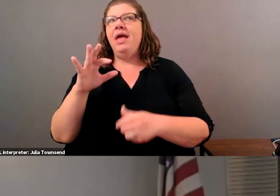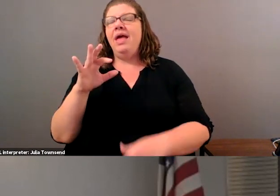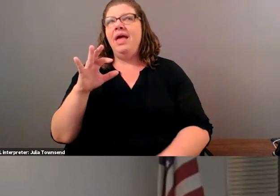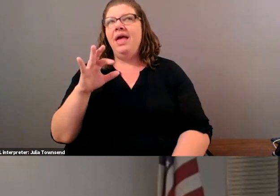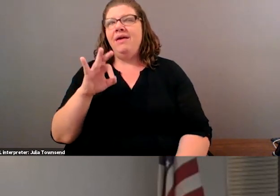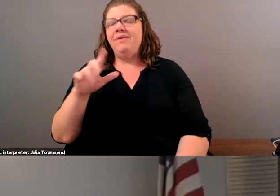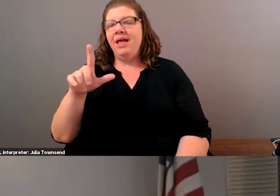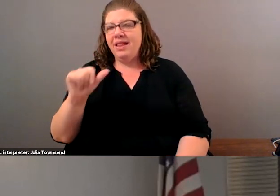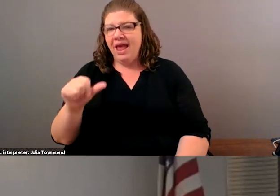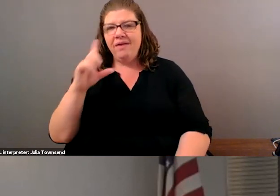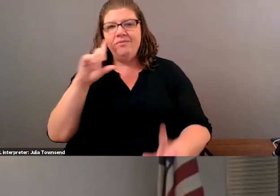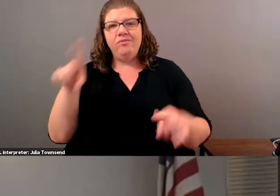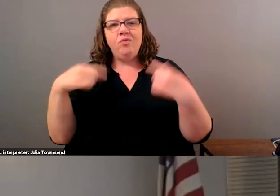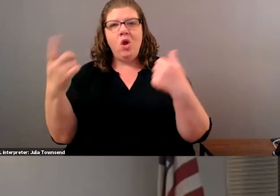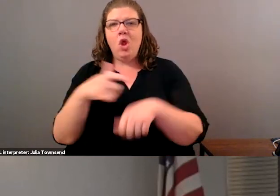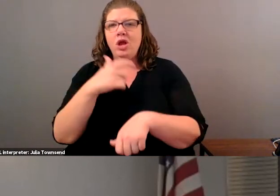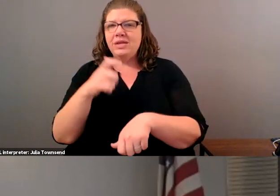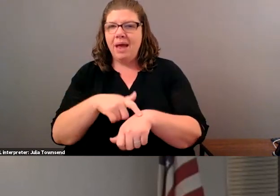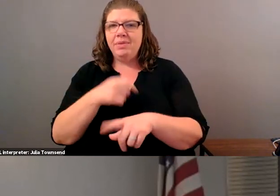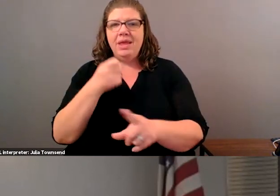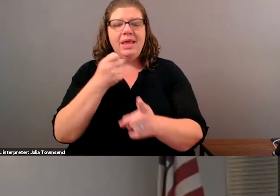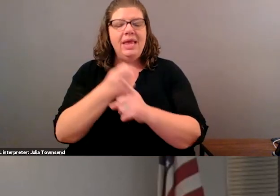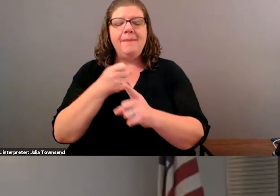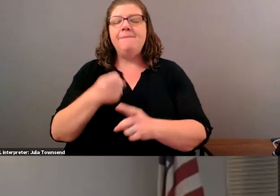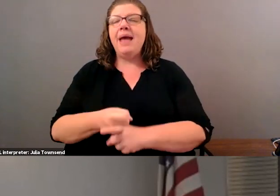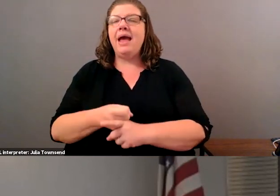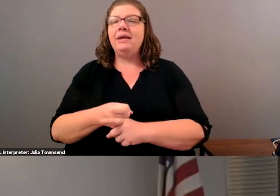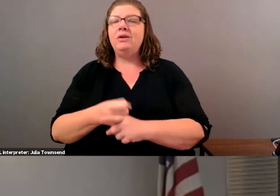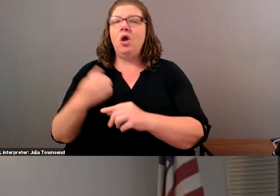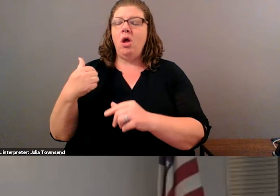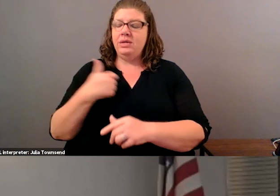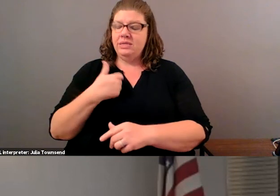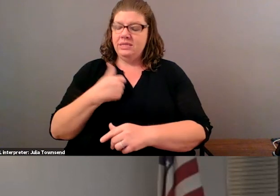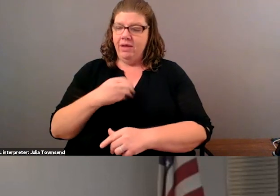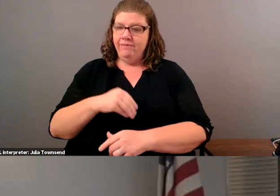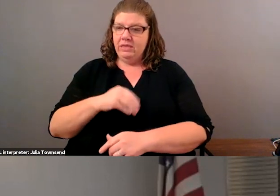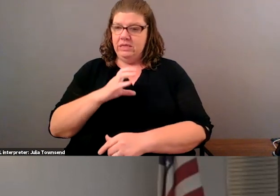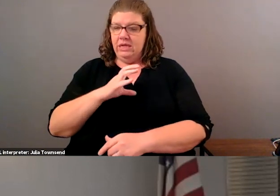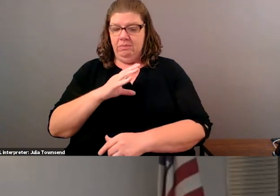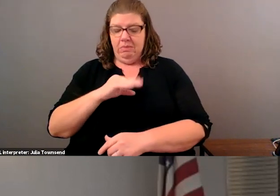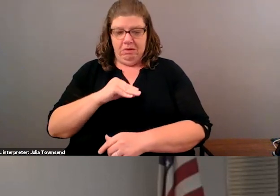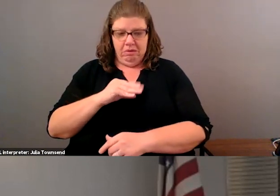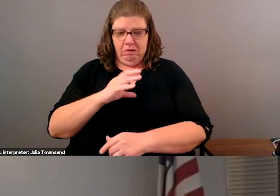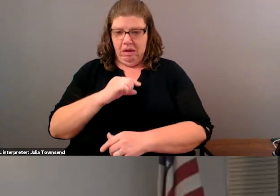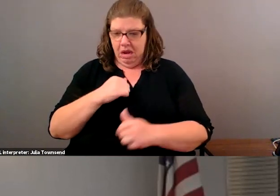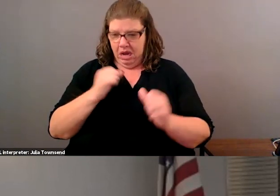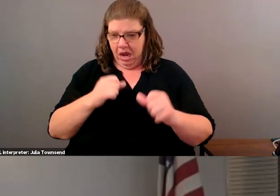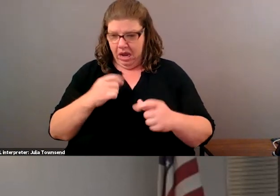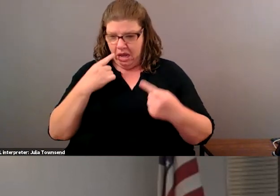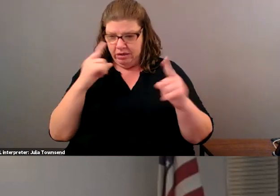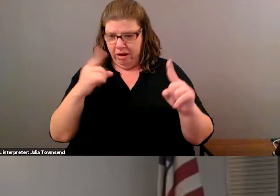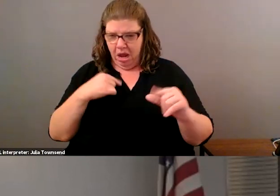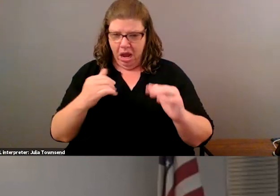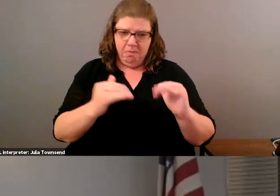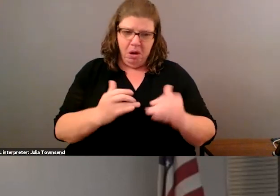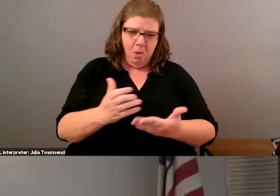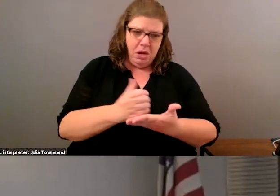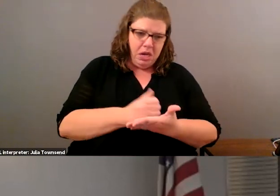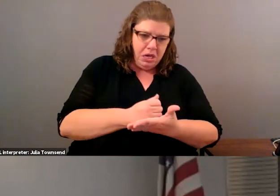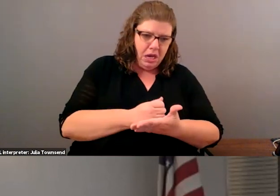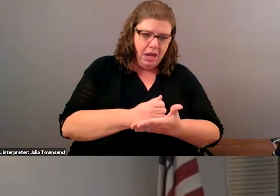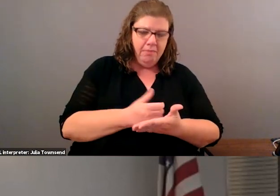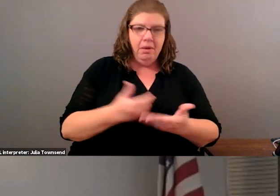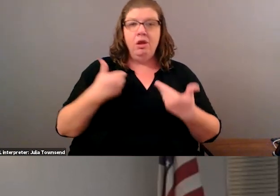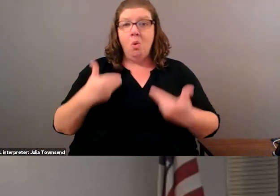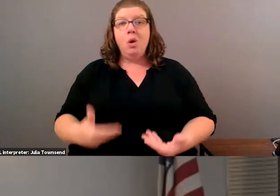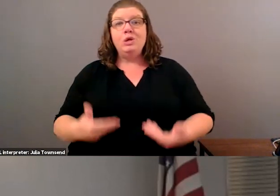now. And the impact on their self-esteem, can I be successful? I low income, yours truly. I